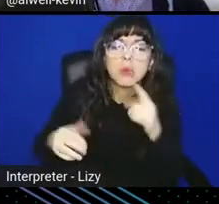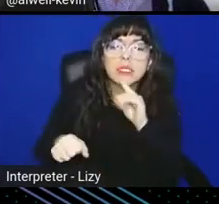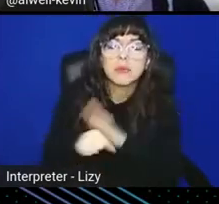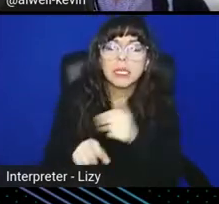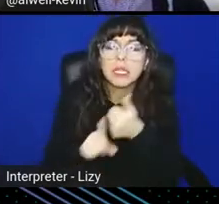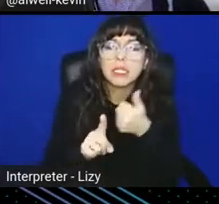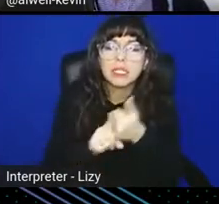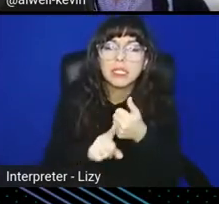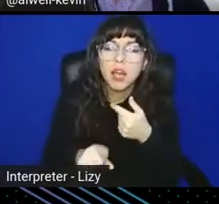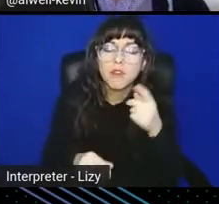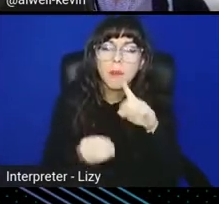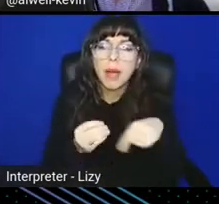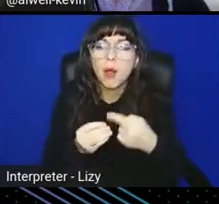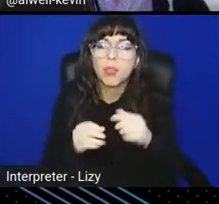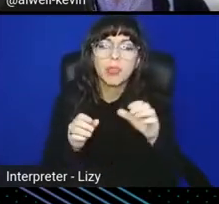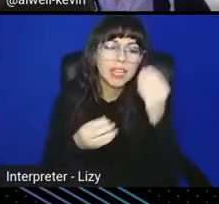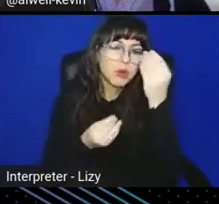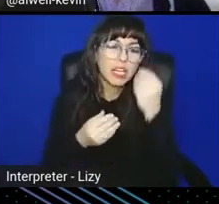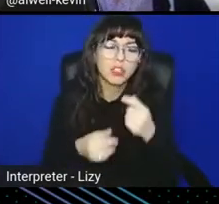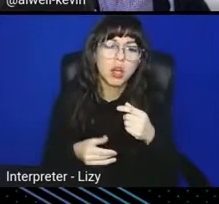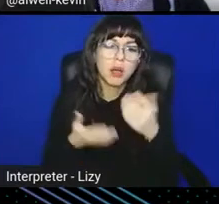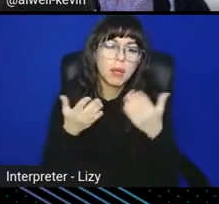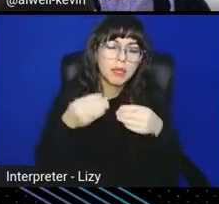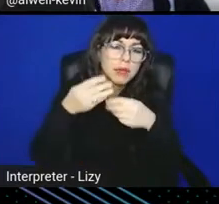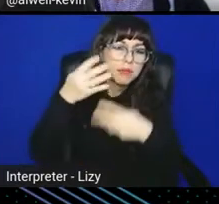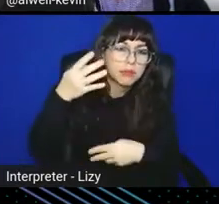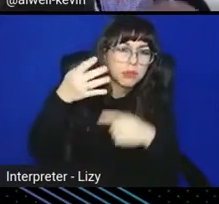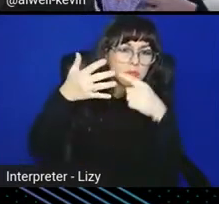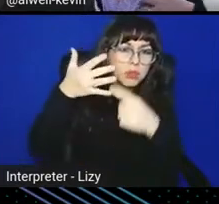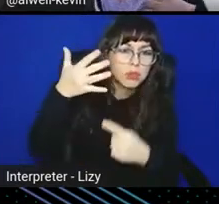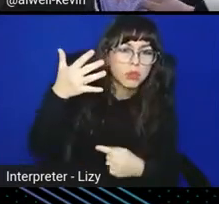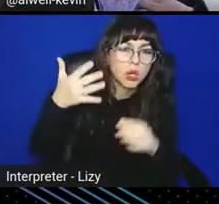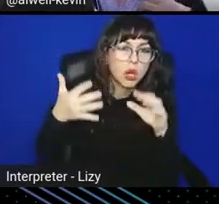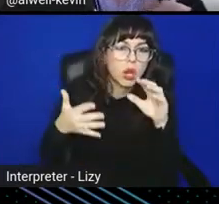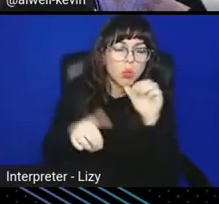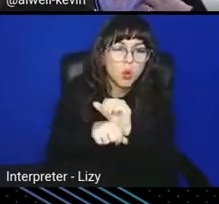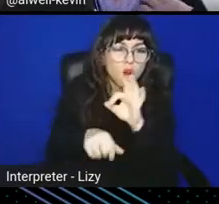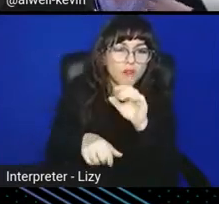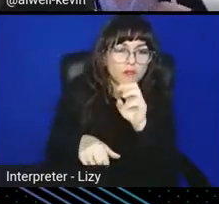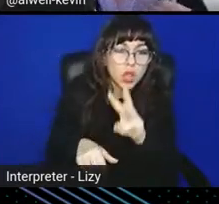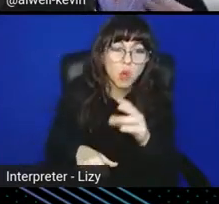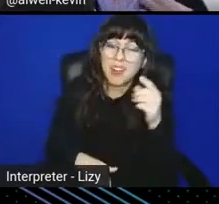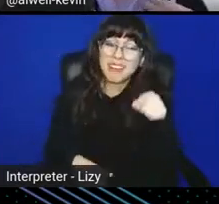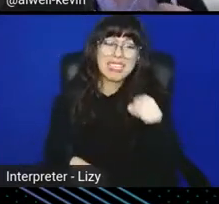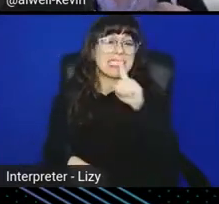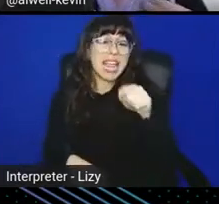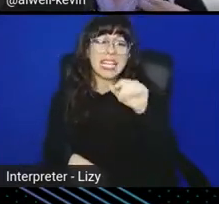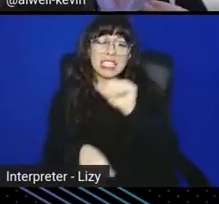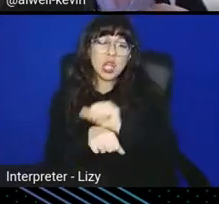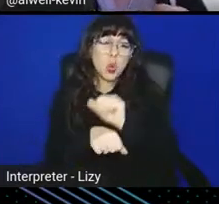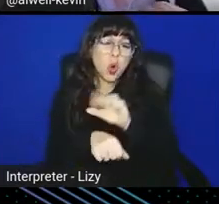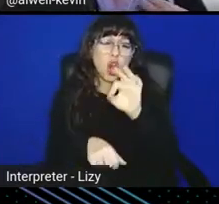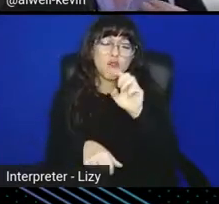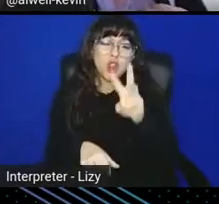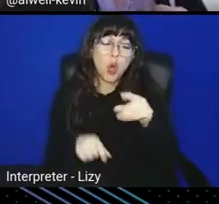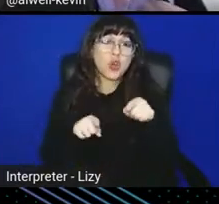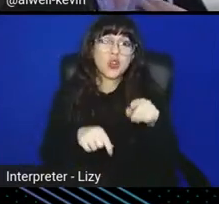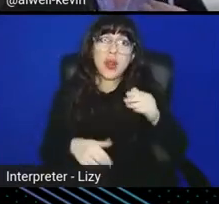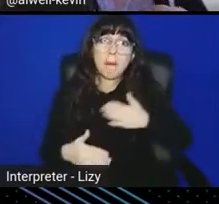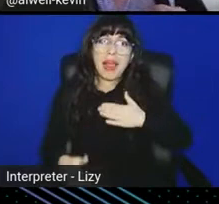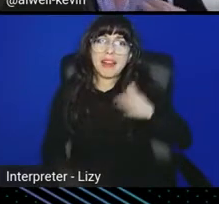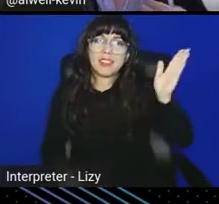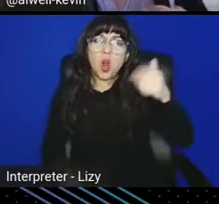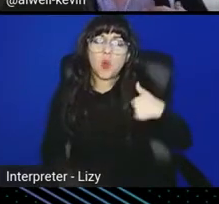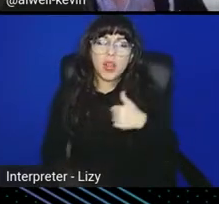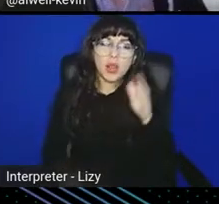this credential, but maybe what I'll just show you is the workflow, okay? Because this is really the workflow that during this talk, we're going to be